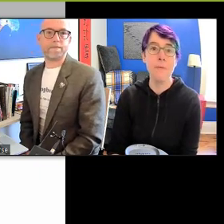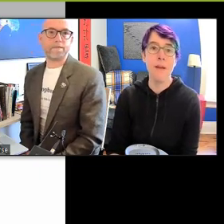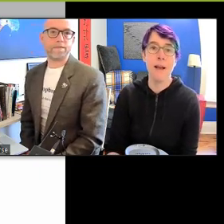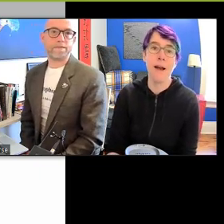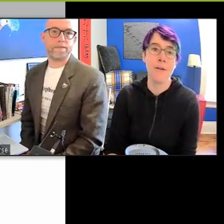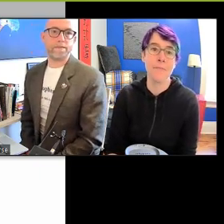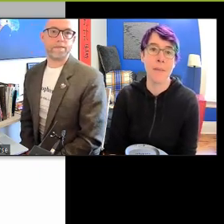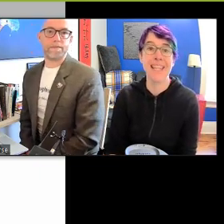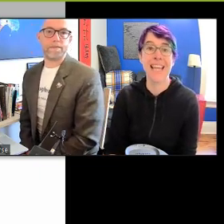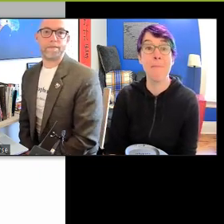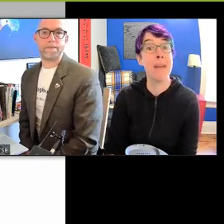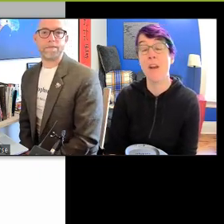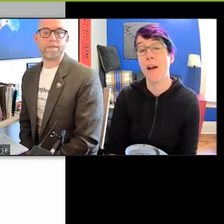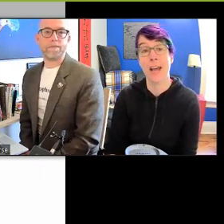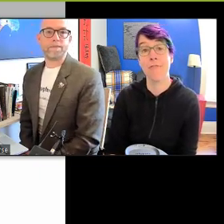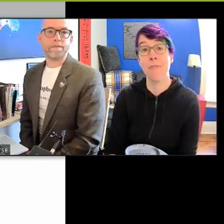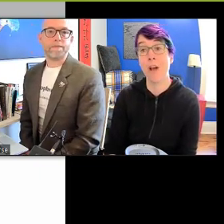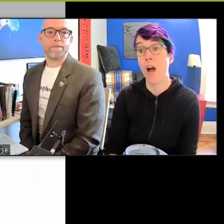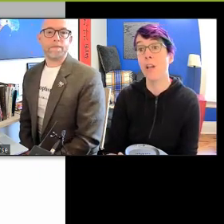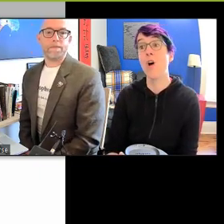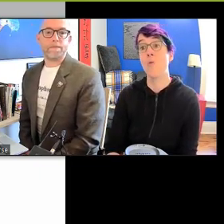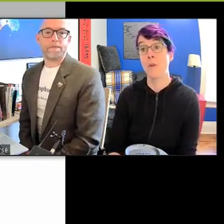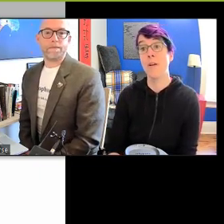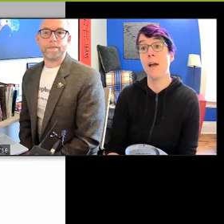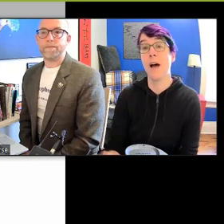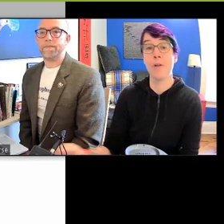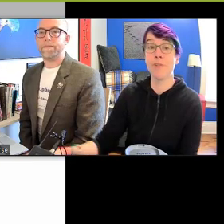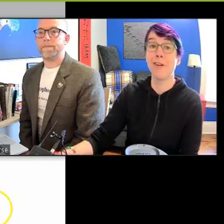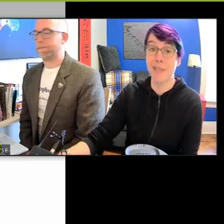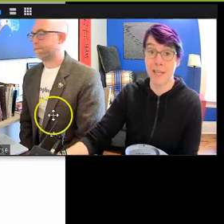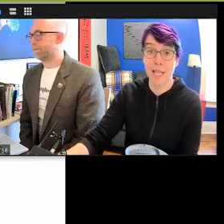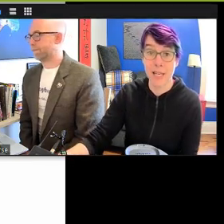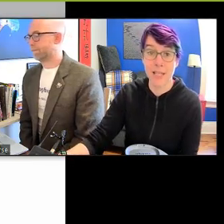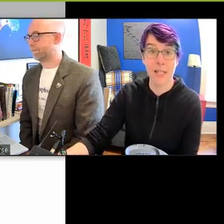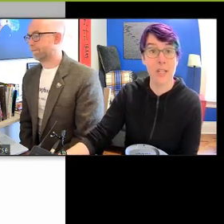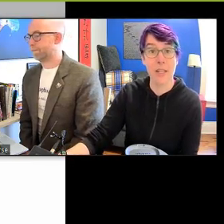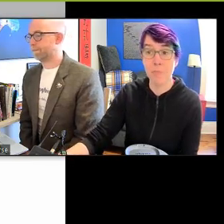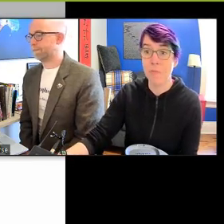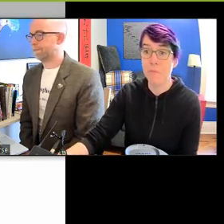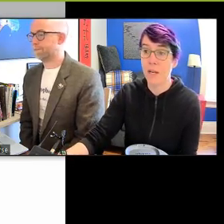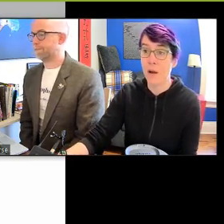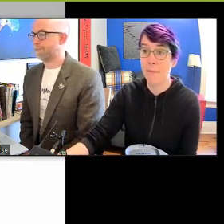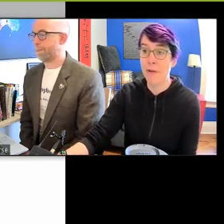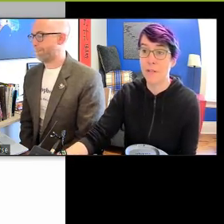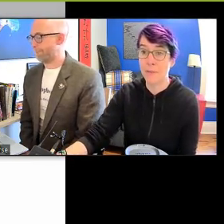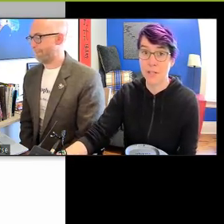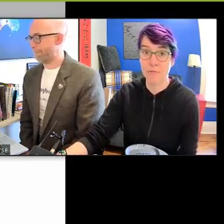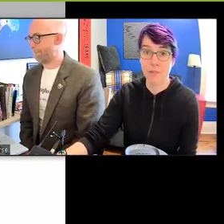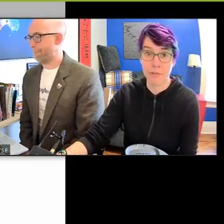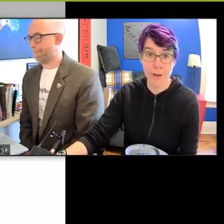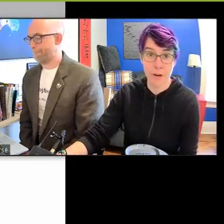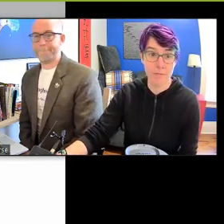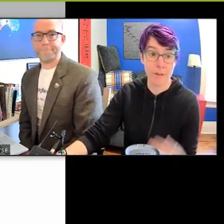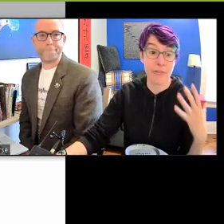help, but that may not have alone resulted in the extinction. It's probably compounded a bunch